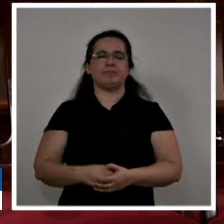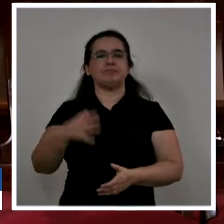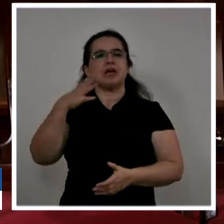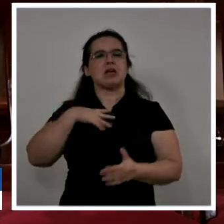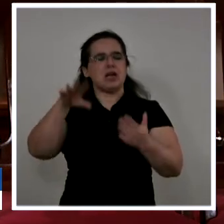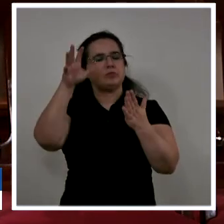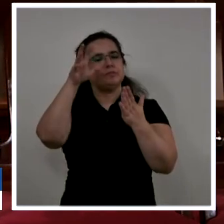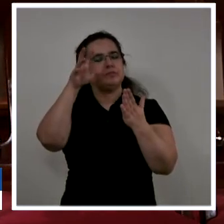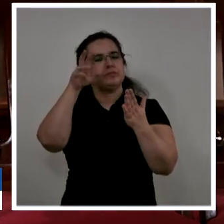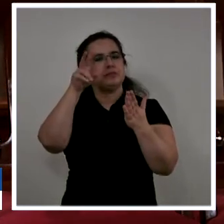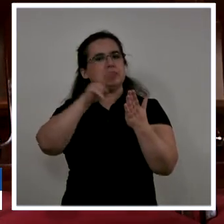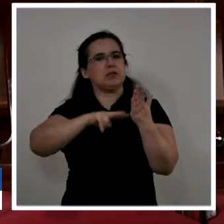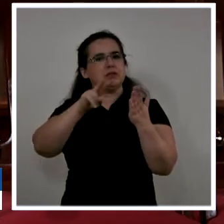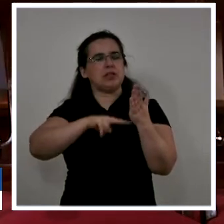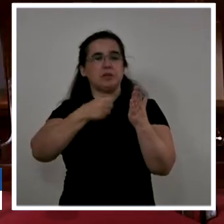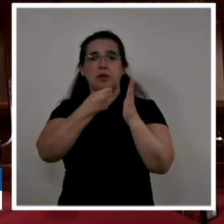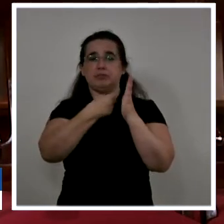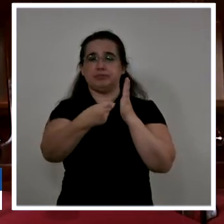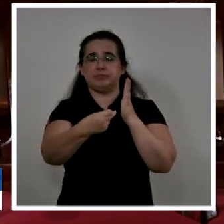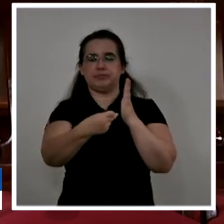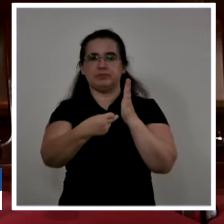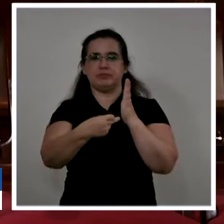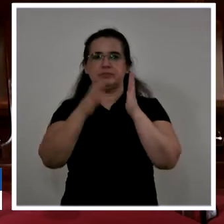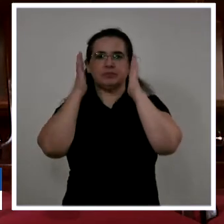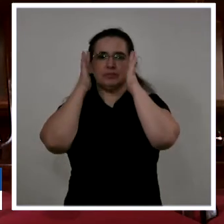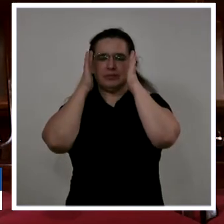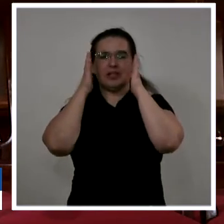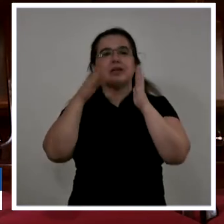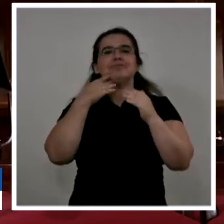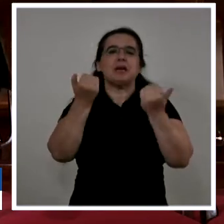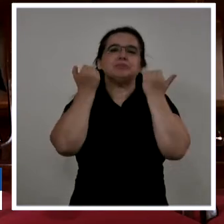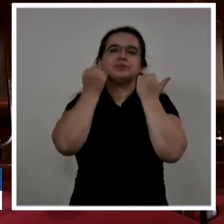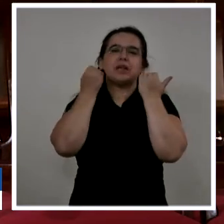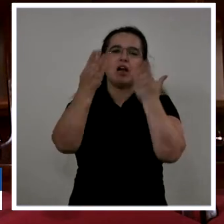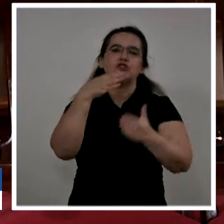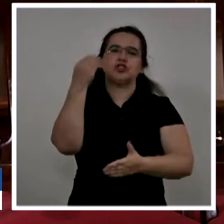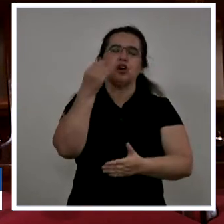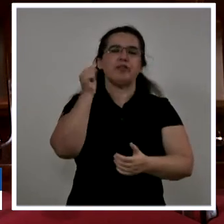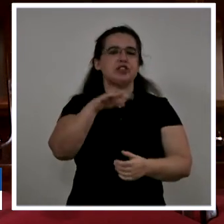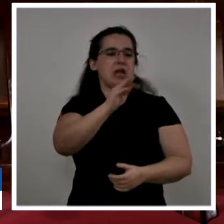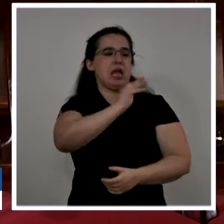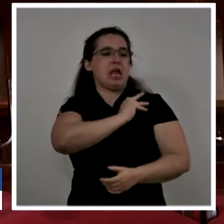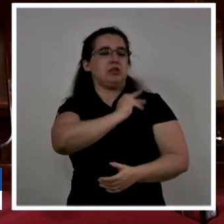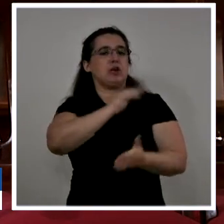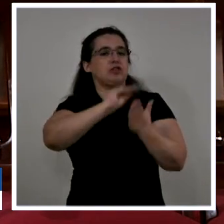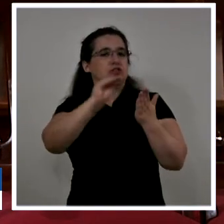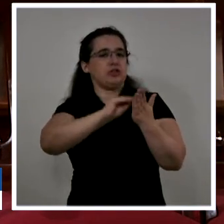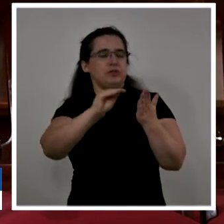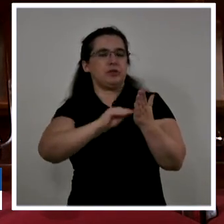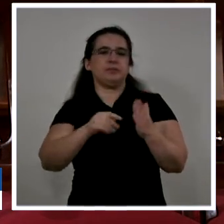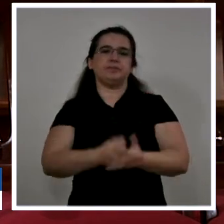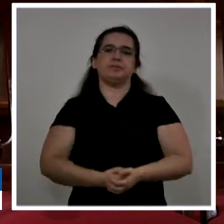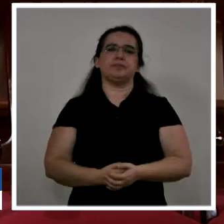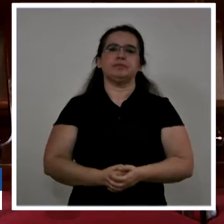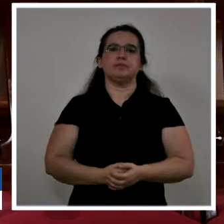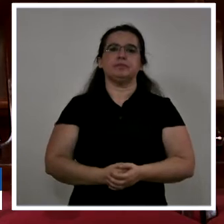ler uma citação, mensagens aos jovens. Written by Ellen White. Escrito por Ellen White. And I'm just